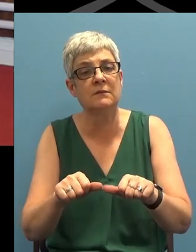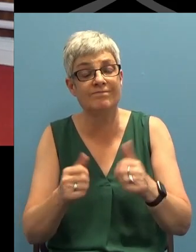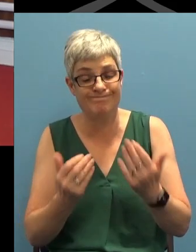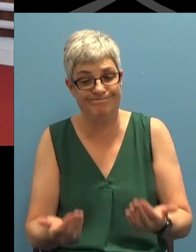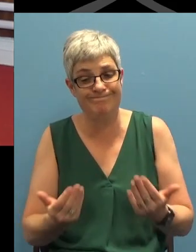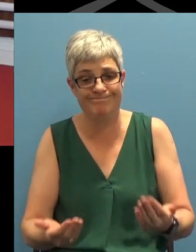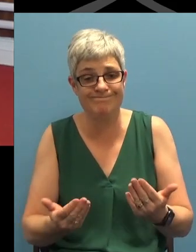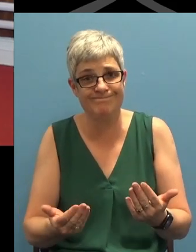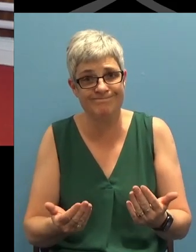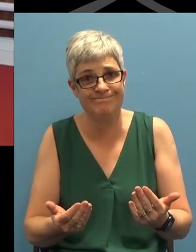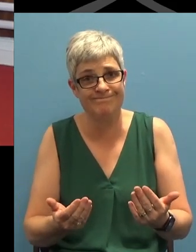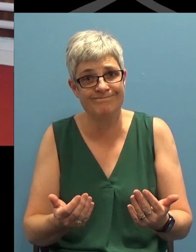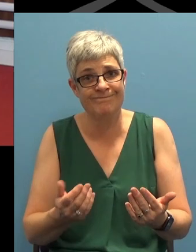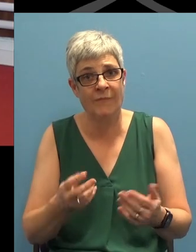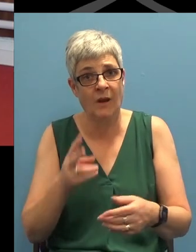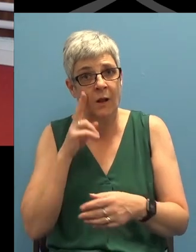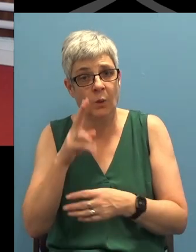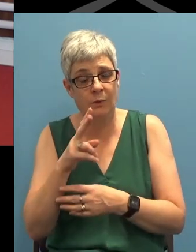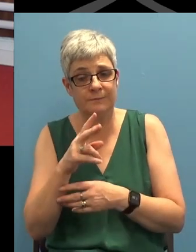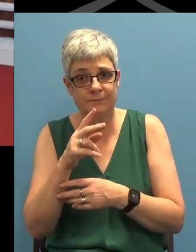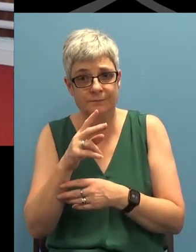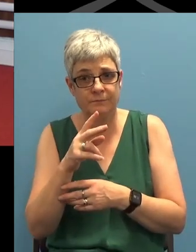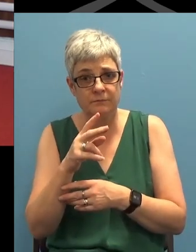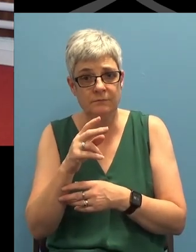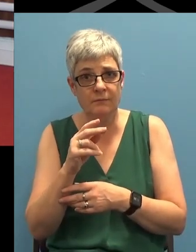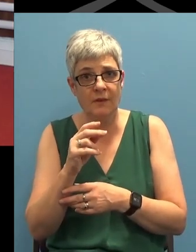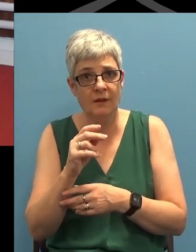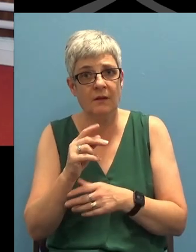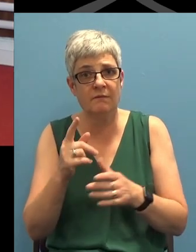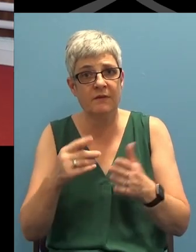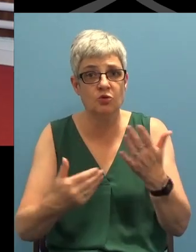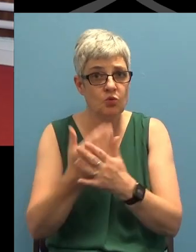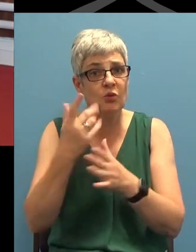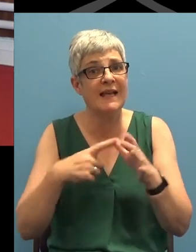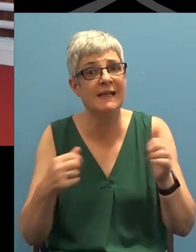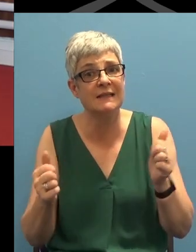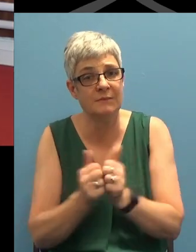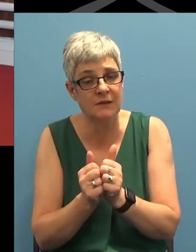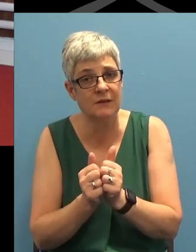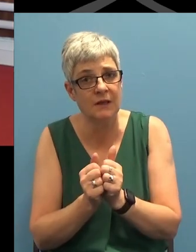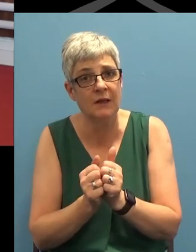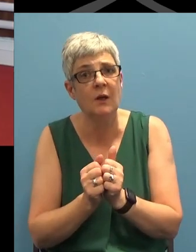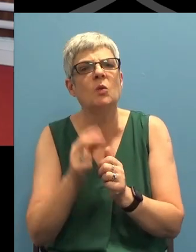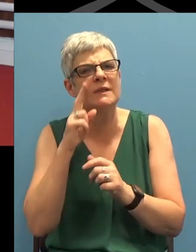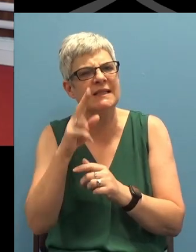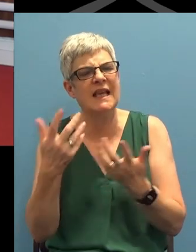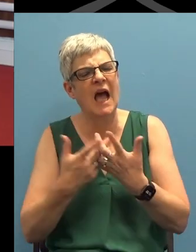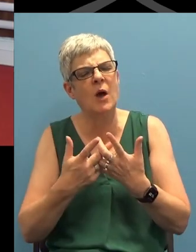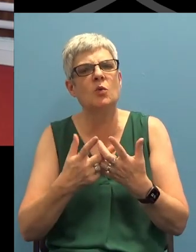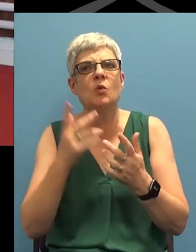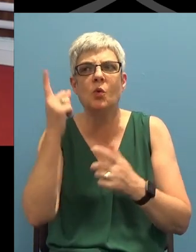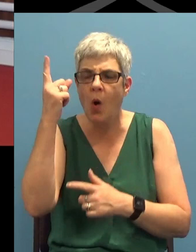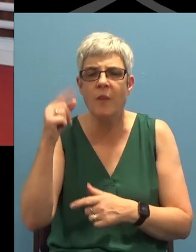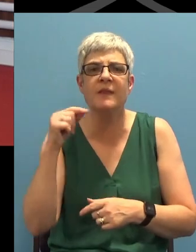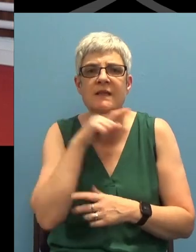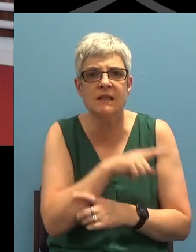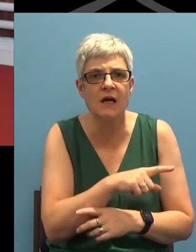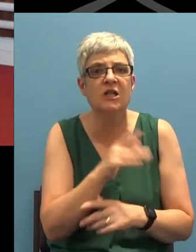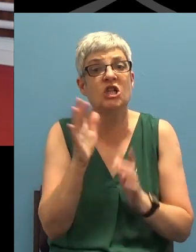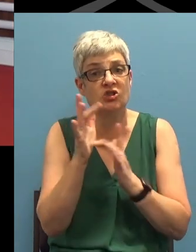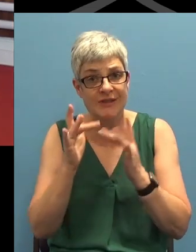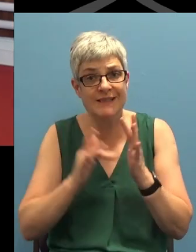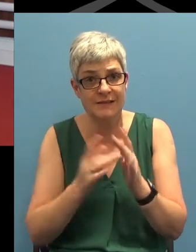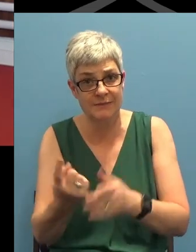And now looking, as we were doing in a couple of New Testament passages, is how God the Son, how Jesus himself went